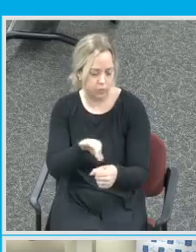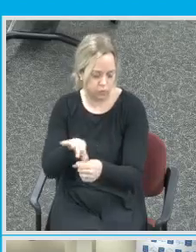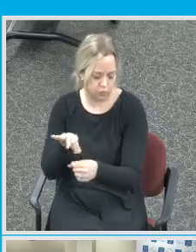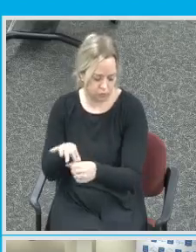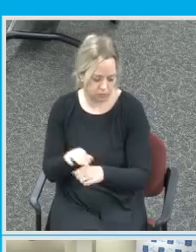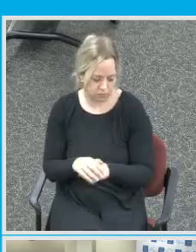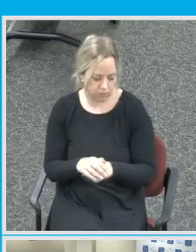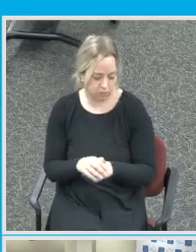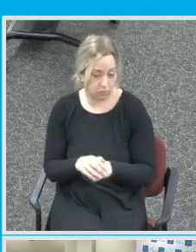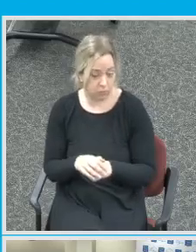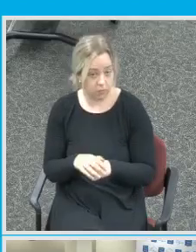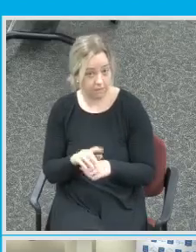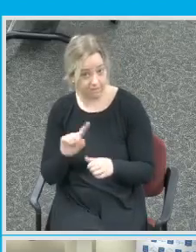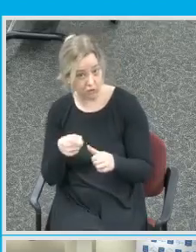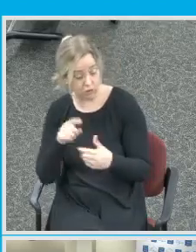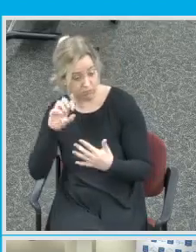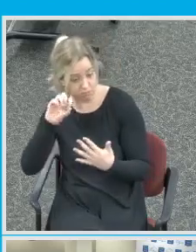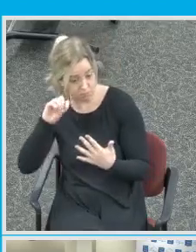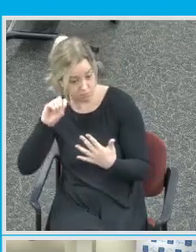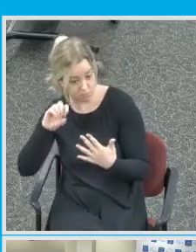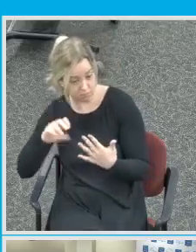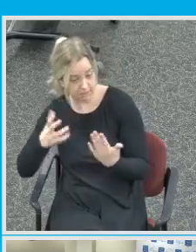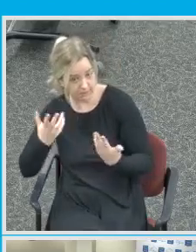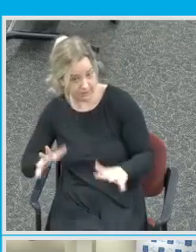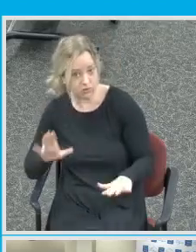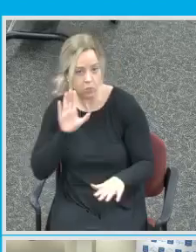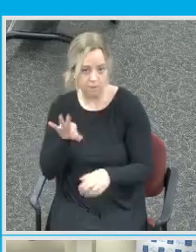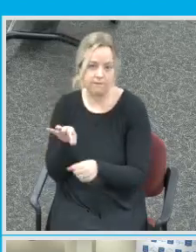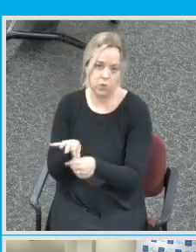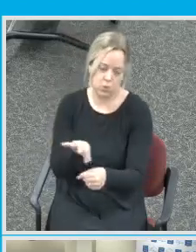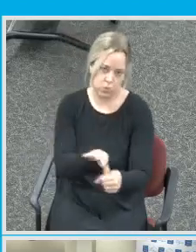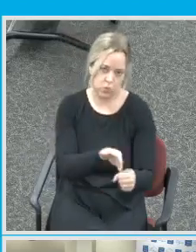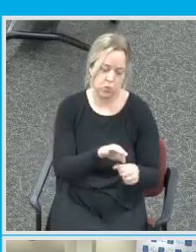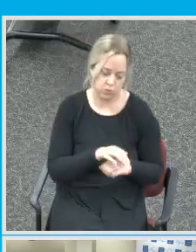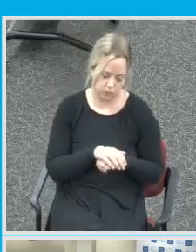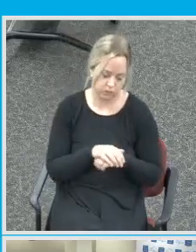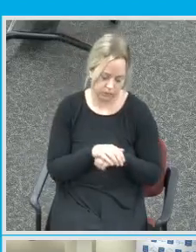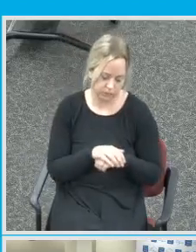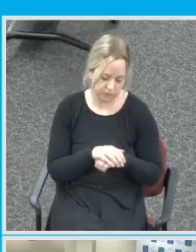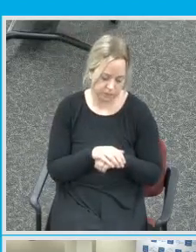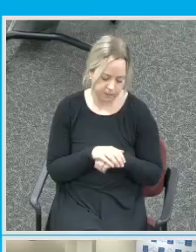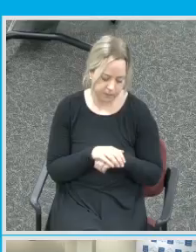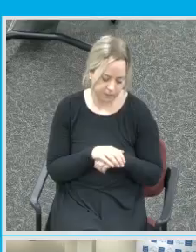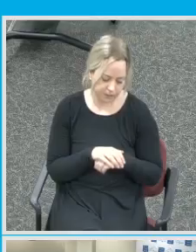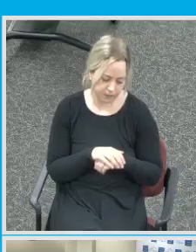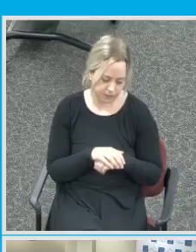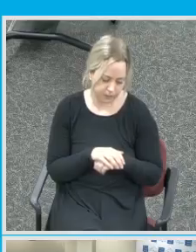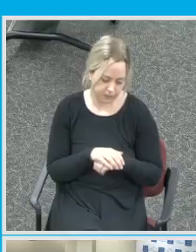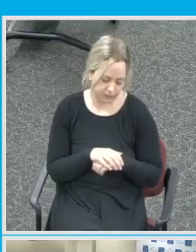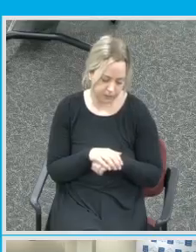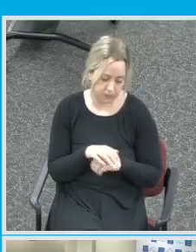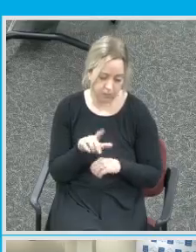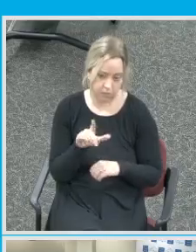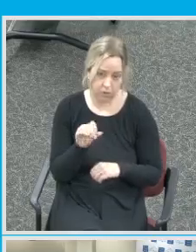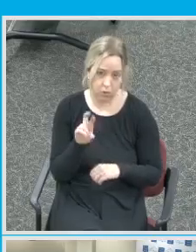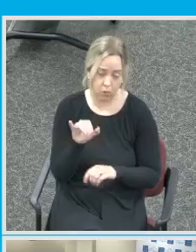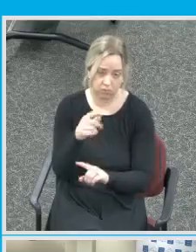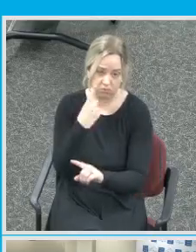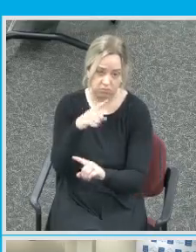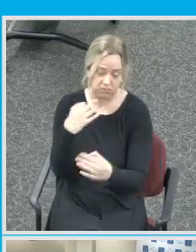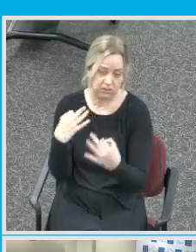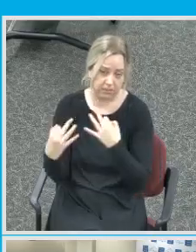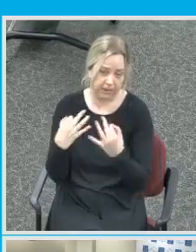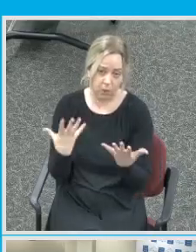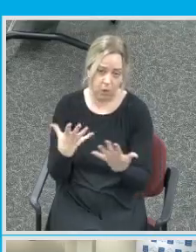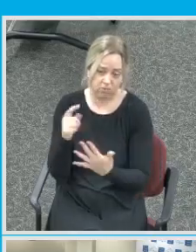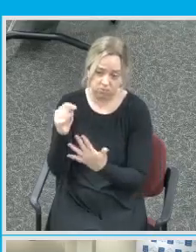we do that after you read them, so everybody has a chance to hear what these proclamations are. And Lori, would you tell us first just what